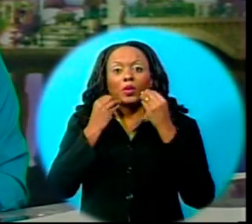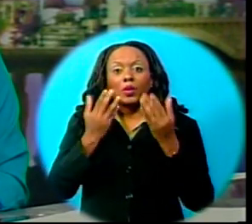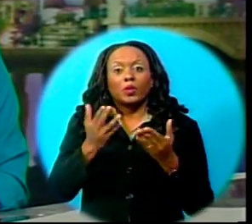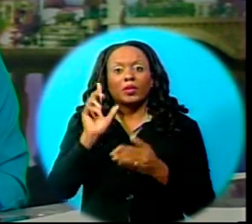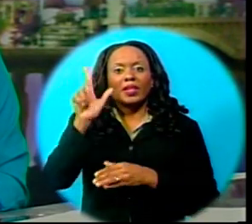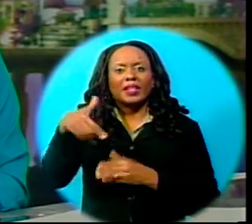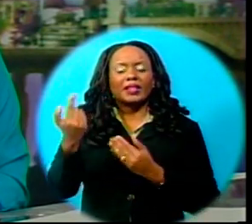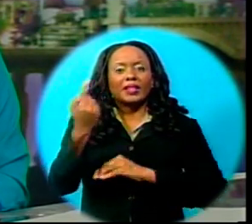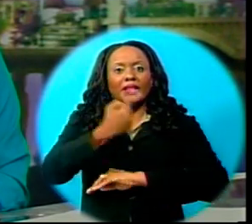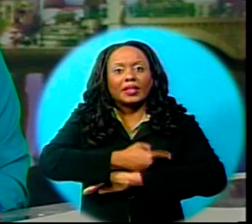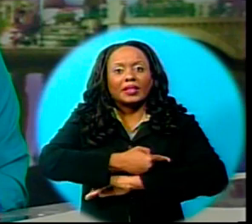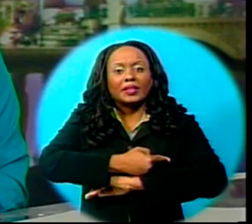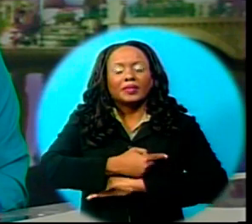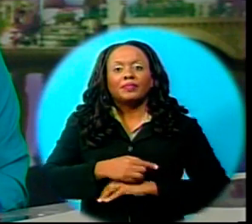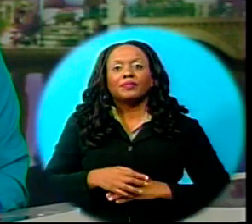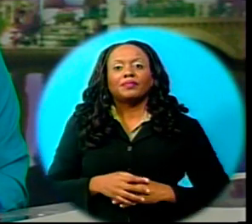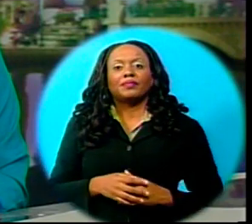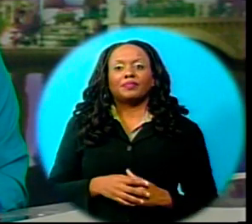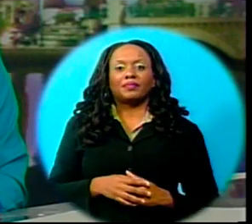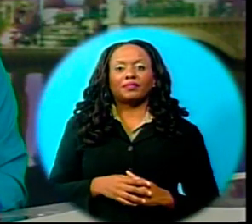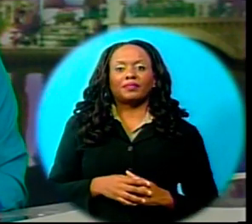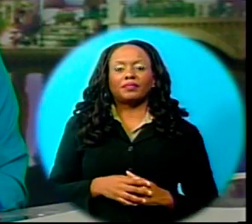tomorrow later in the evening news.